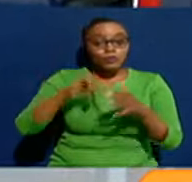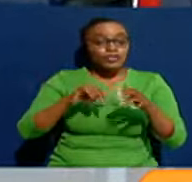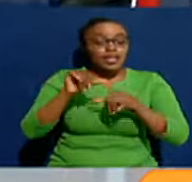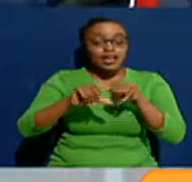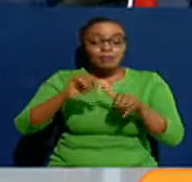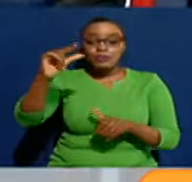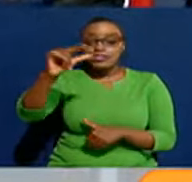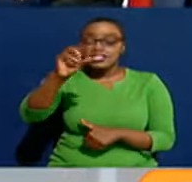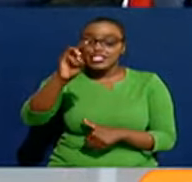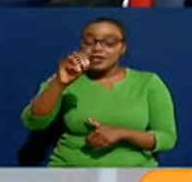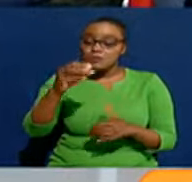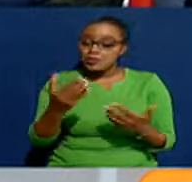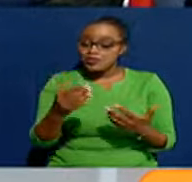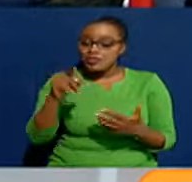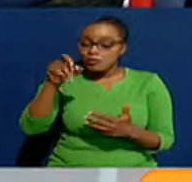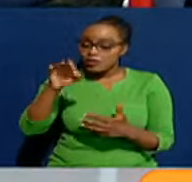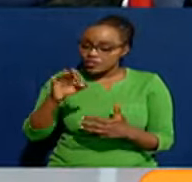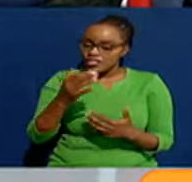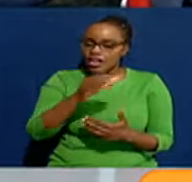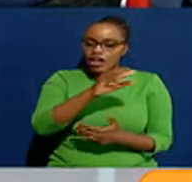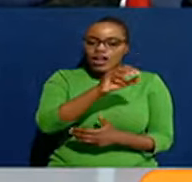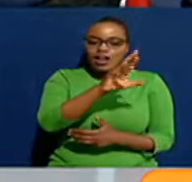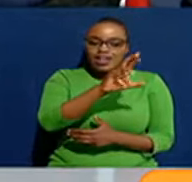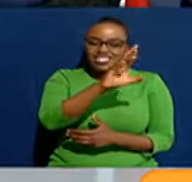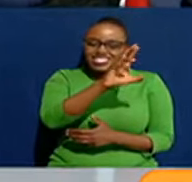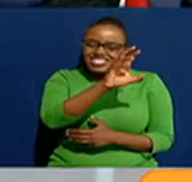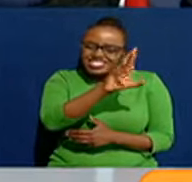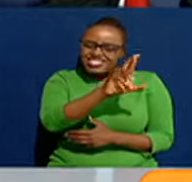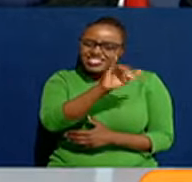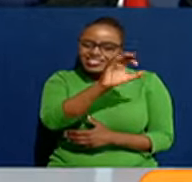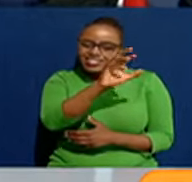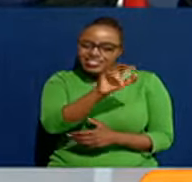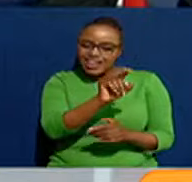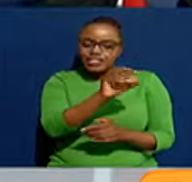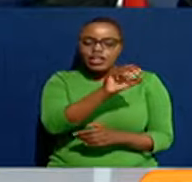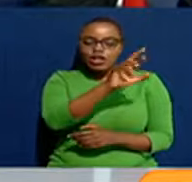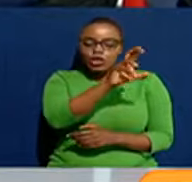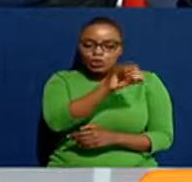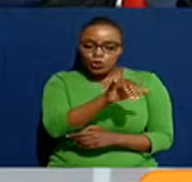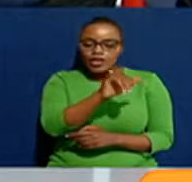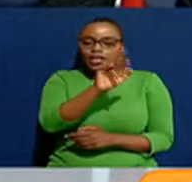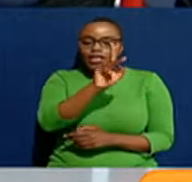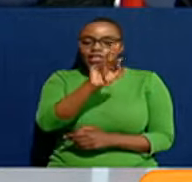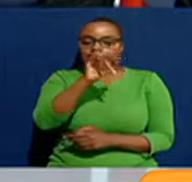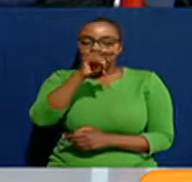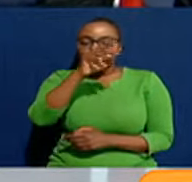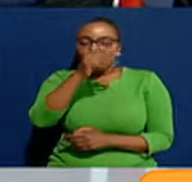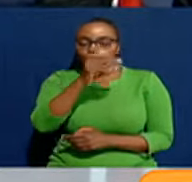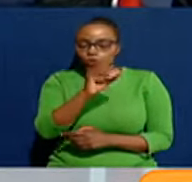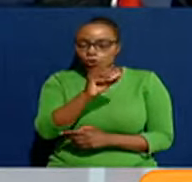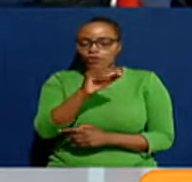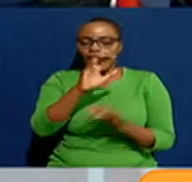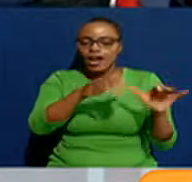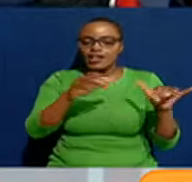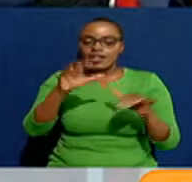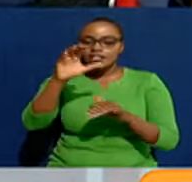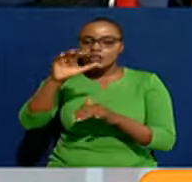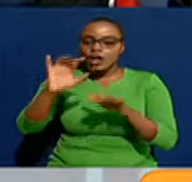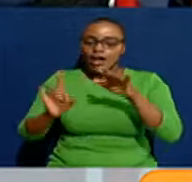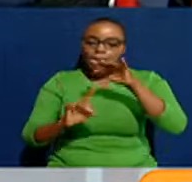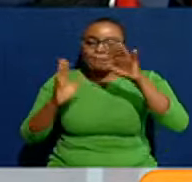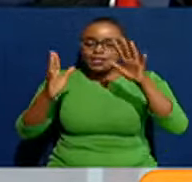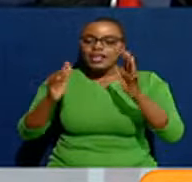about GMOs? Well, Professor Richard Oduor is here to talk about it. Dr. Roy Mugiira, Kipruto Kirwa, former agriculture minister, and Miner also